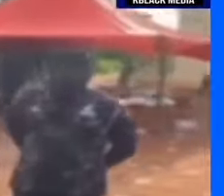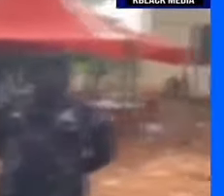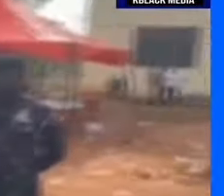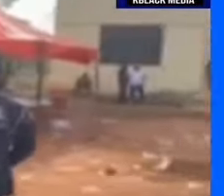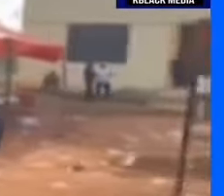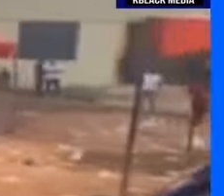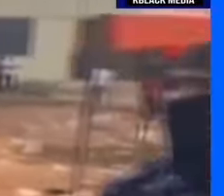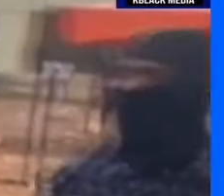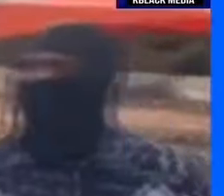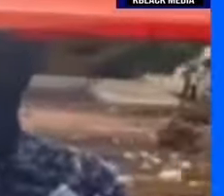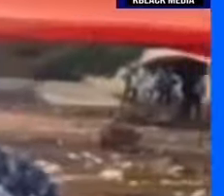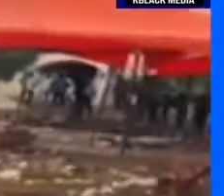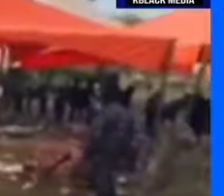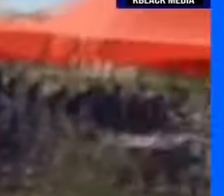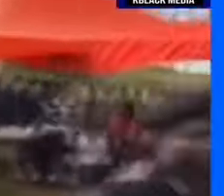p.m.